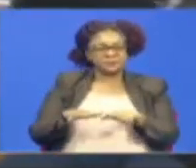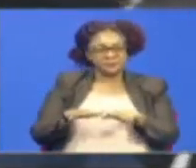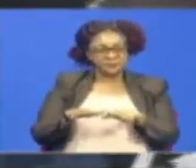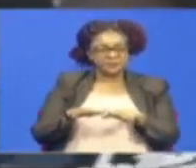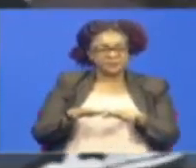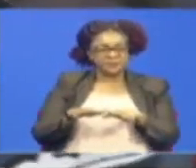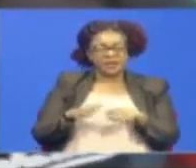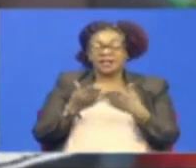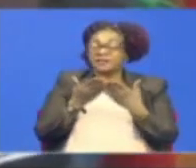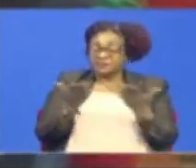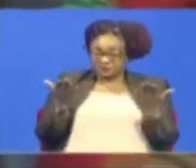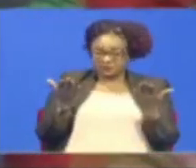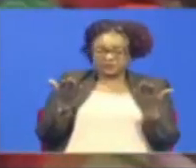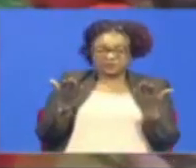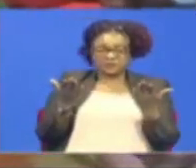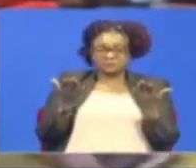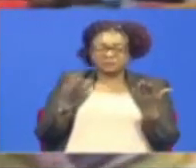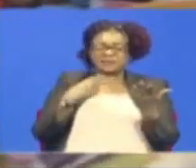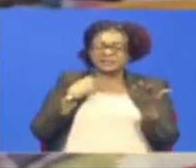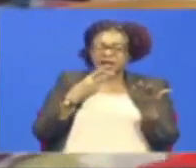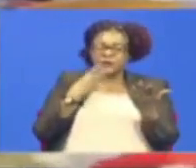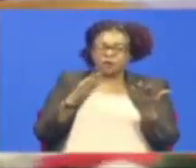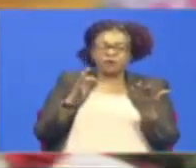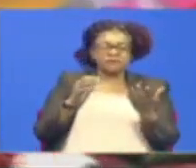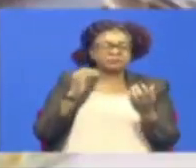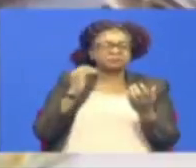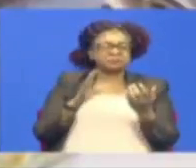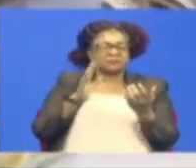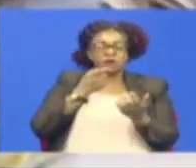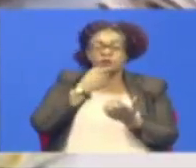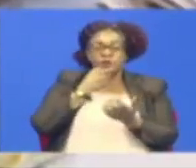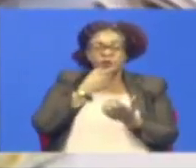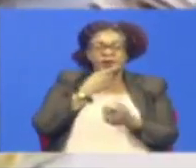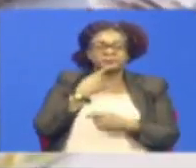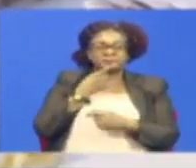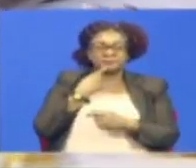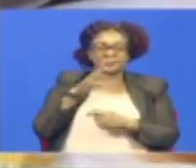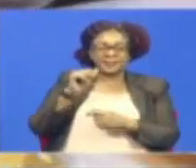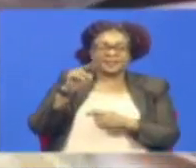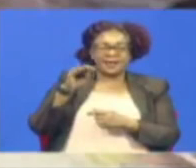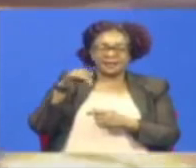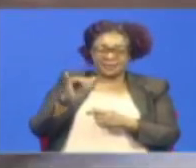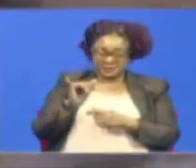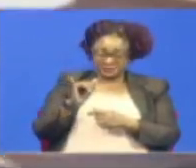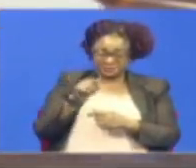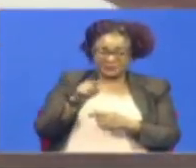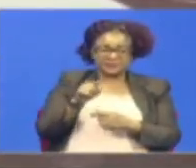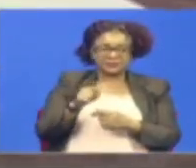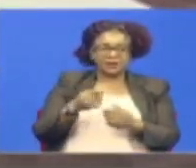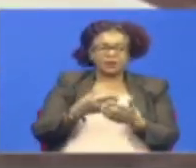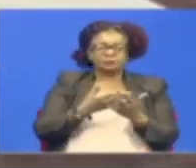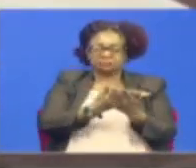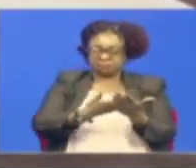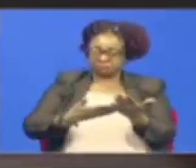These are the sights and sounds of flamboyance. Luos call it nyadhi. And this cocktail of show and concomitant